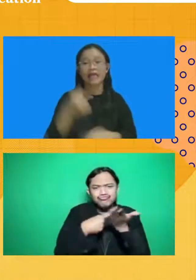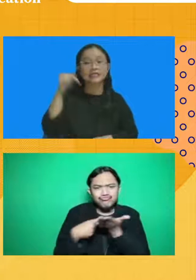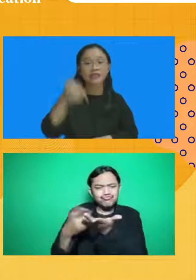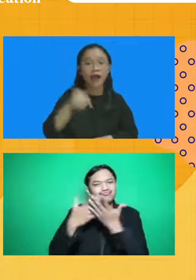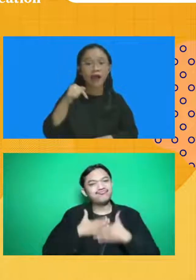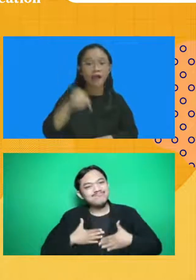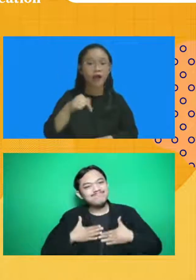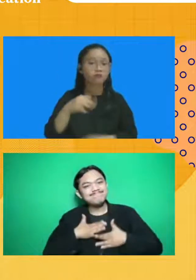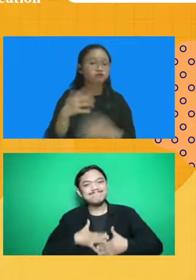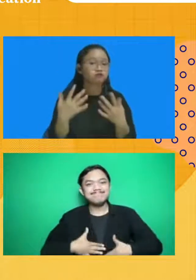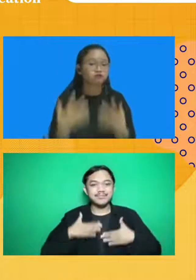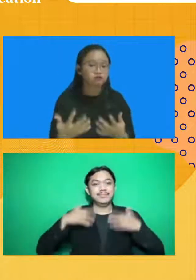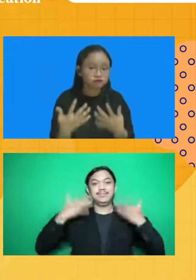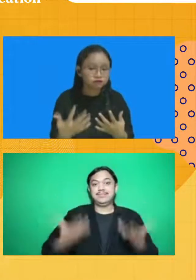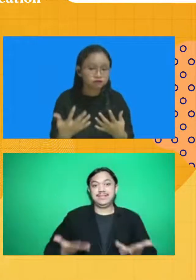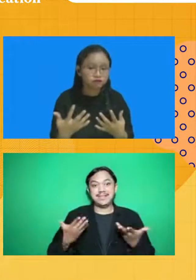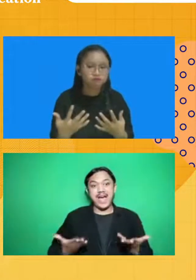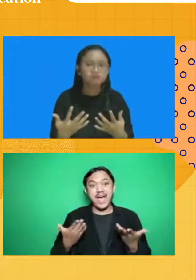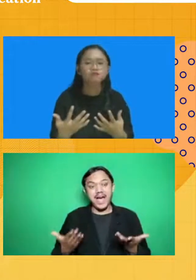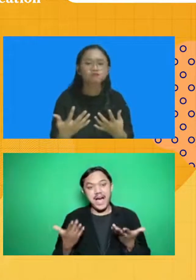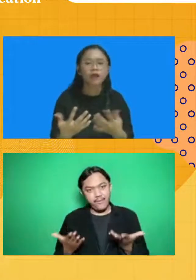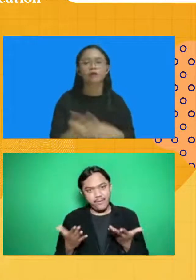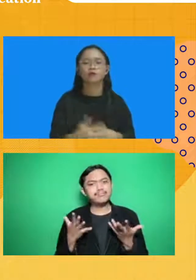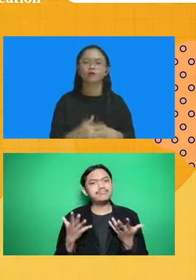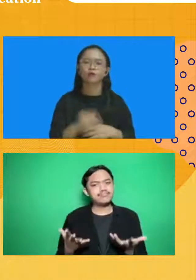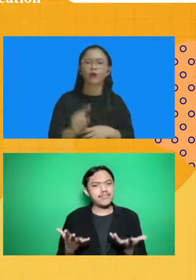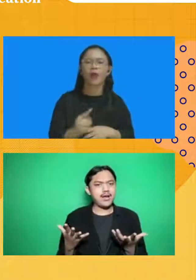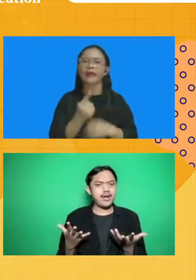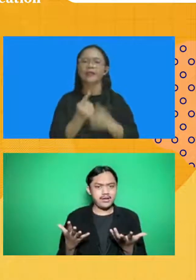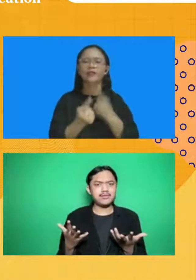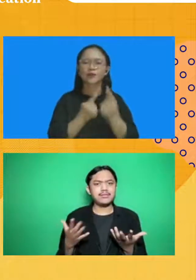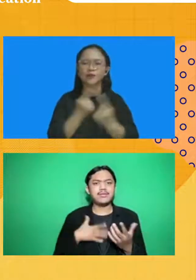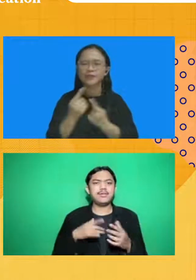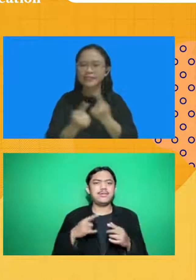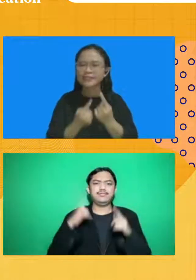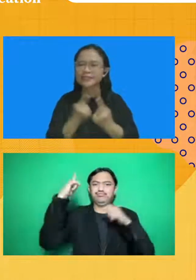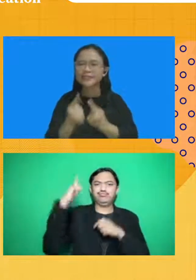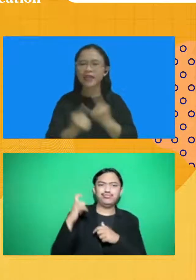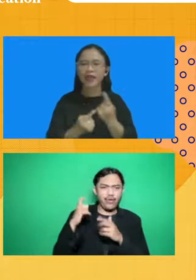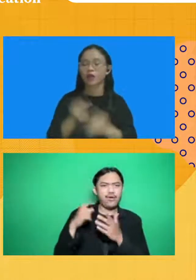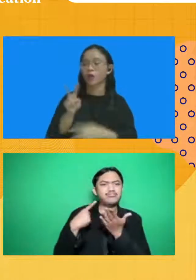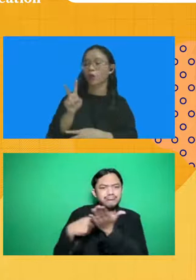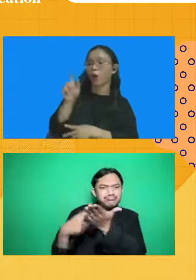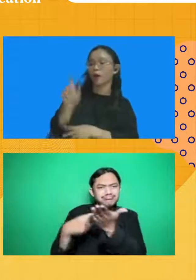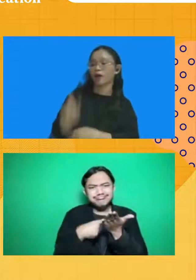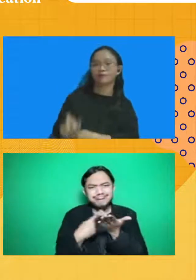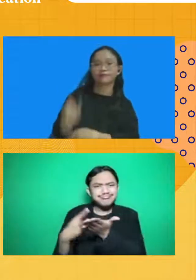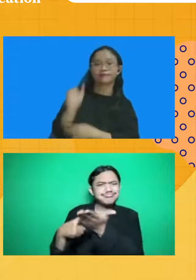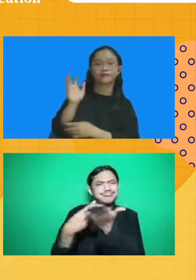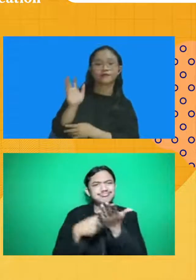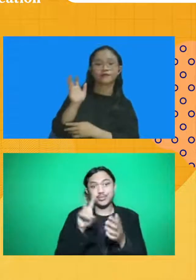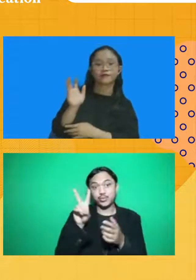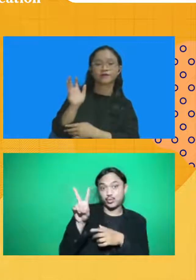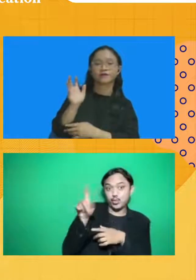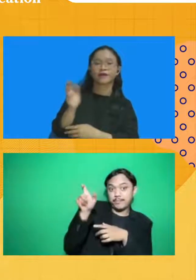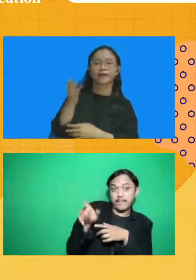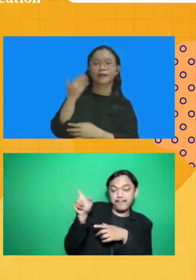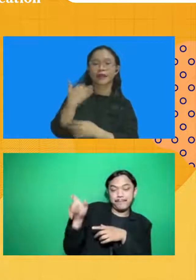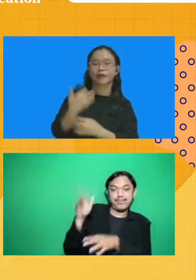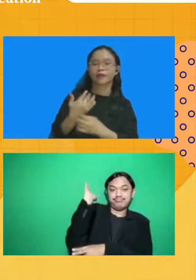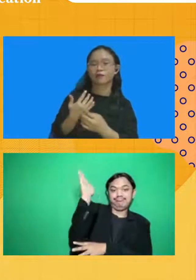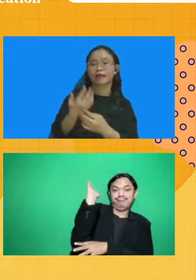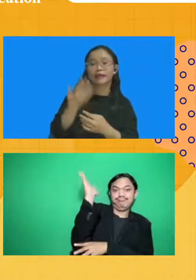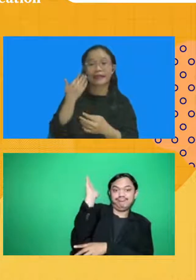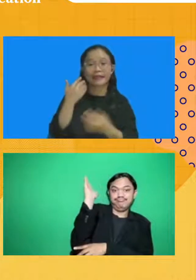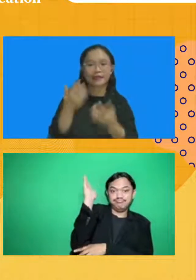to discuss with our dedicated speakers, which is why they are each breakout room. So I will give a